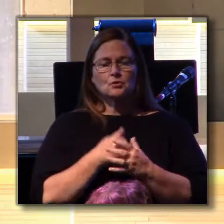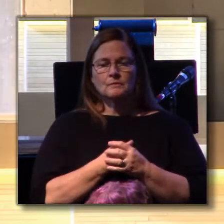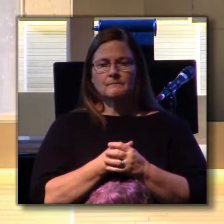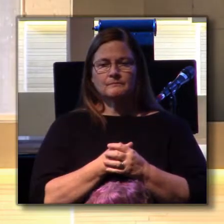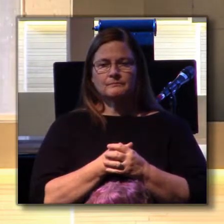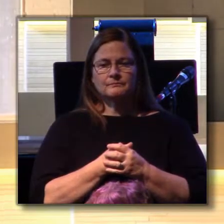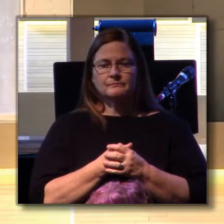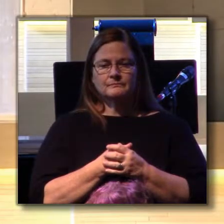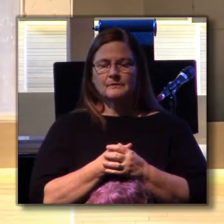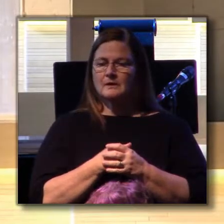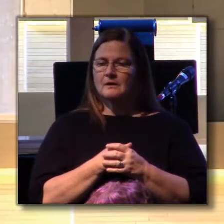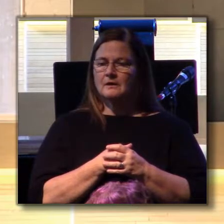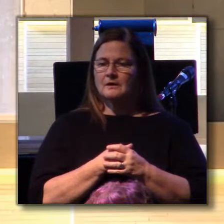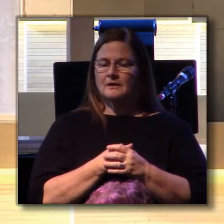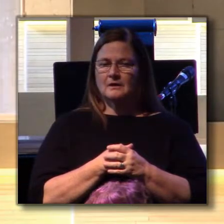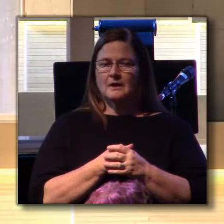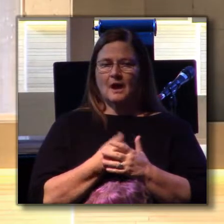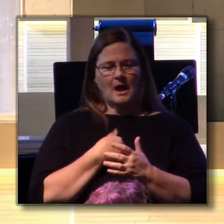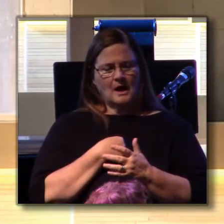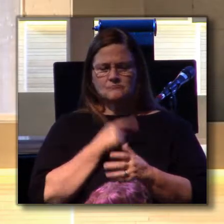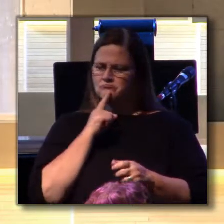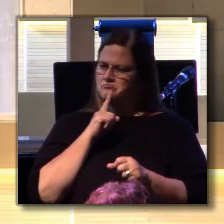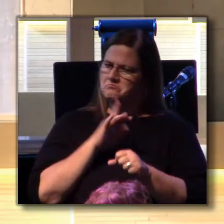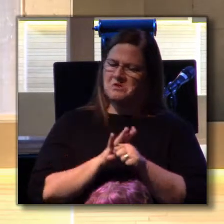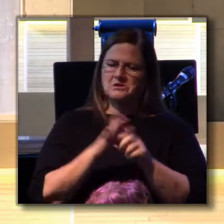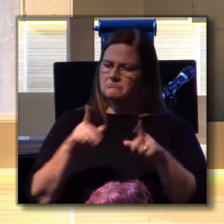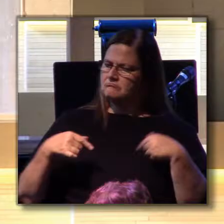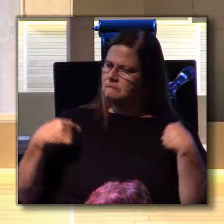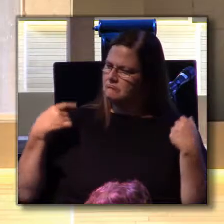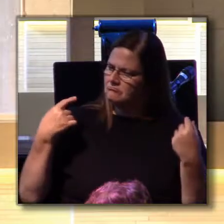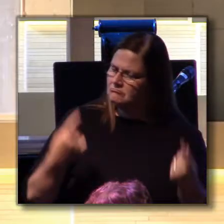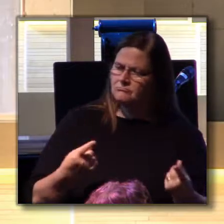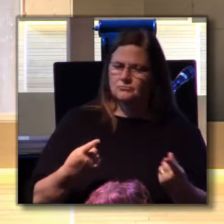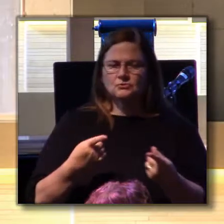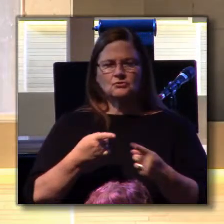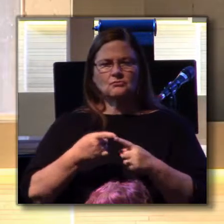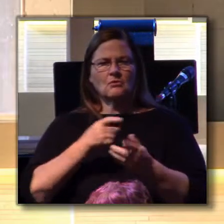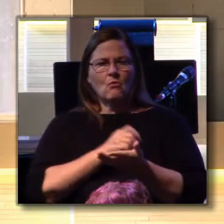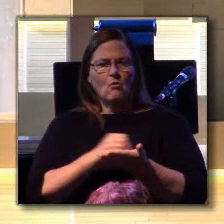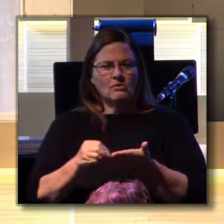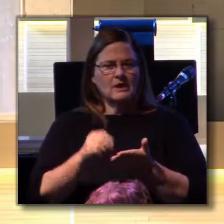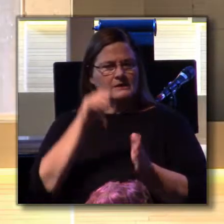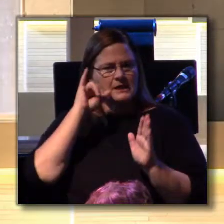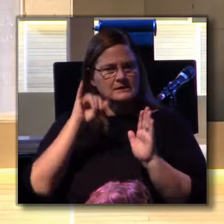out-observe him in his commitment to his orthodox identity.